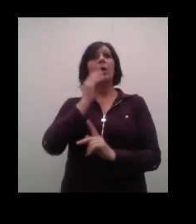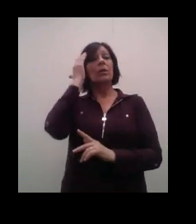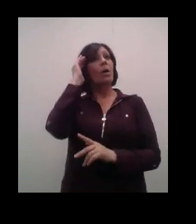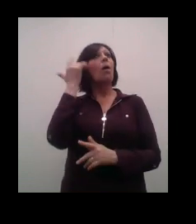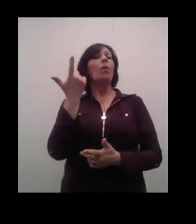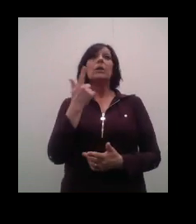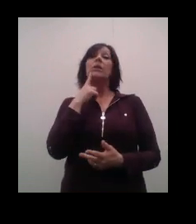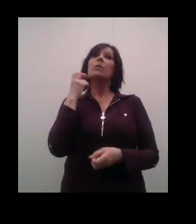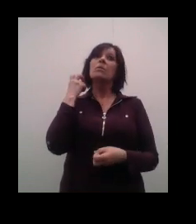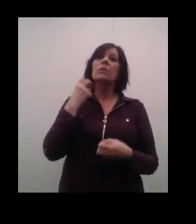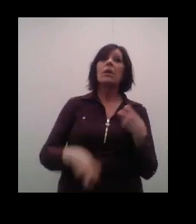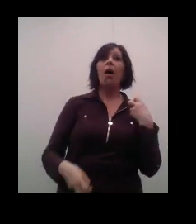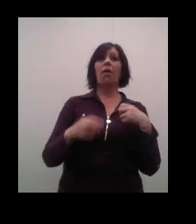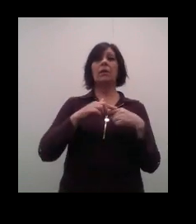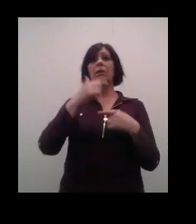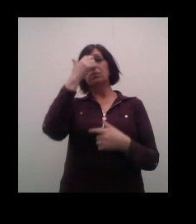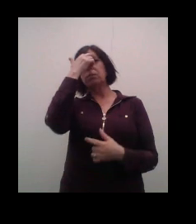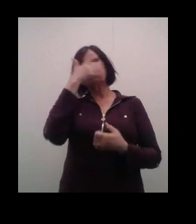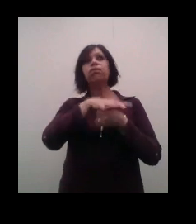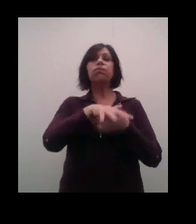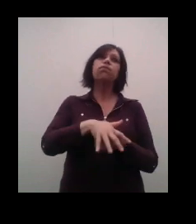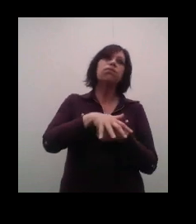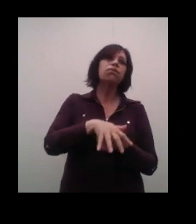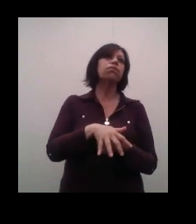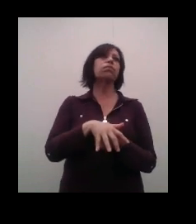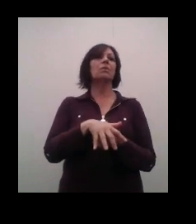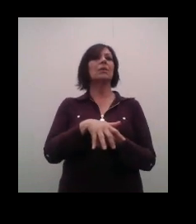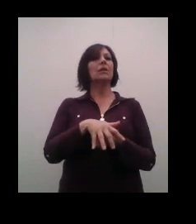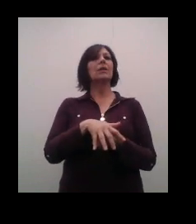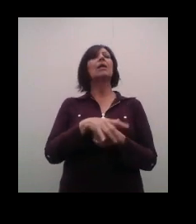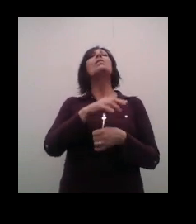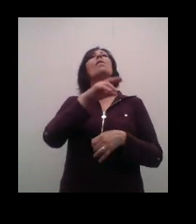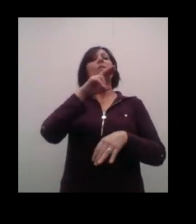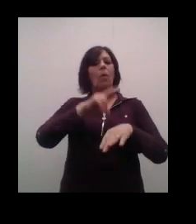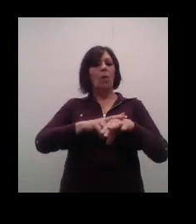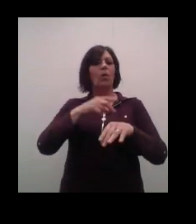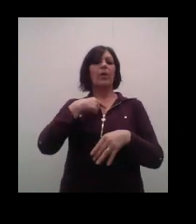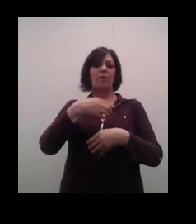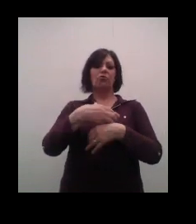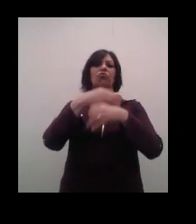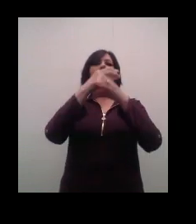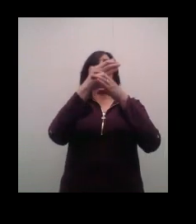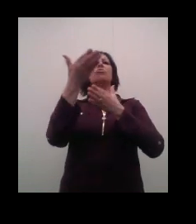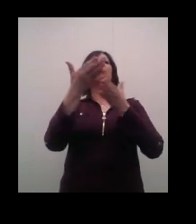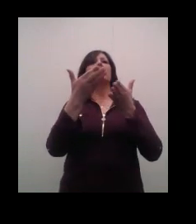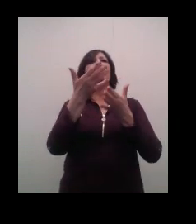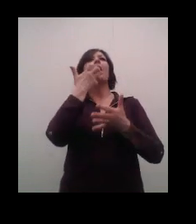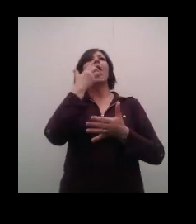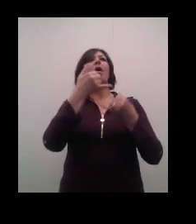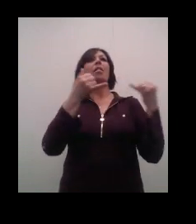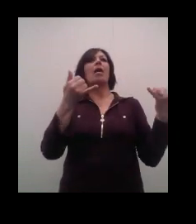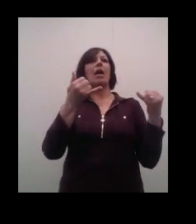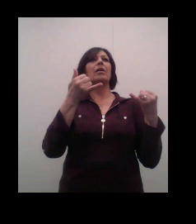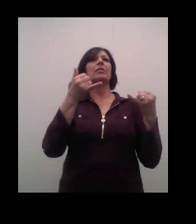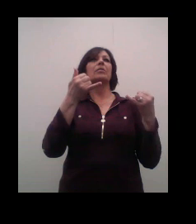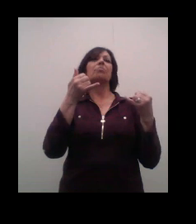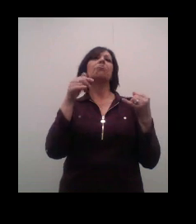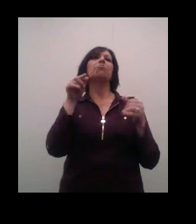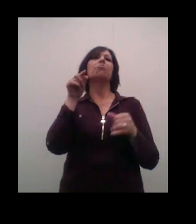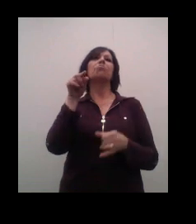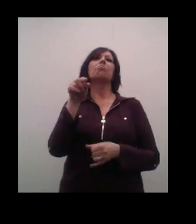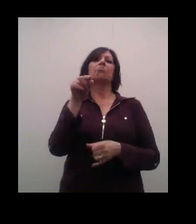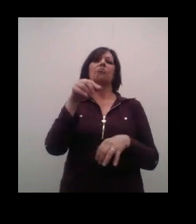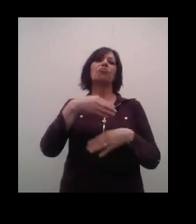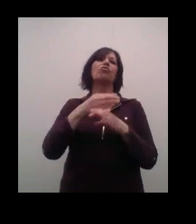mentally trying for so many individuals. There is, of course, the 24-hour crisis hotline for adults based in Buffalo and Erie County